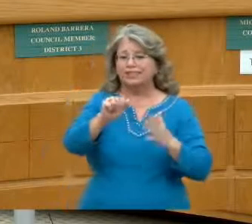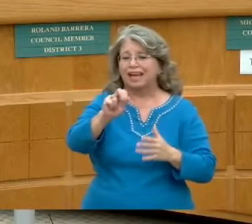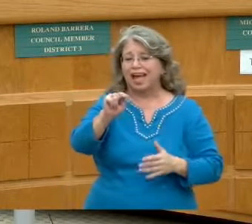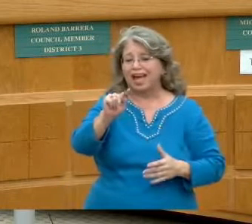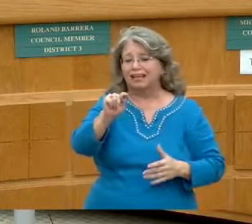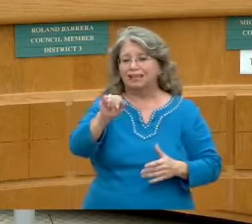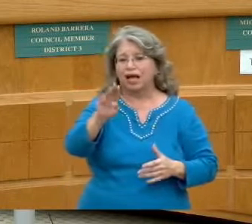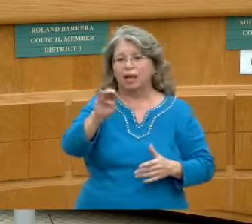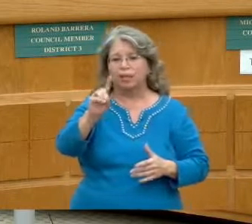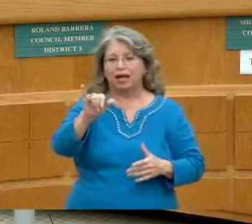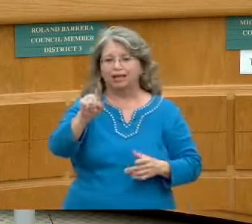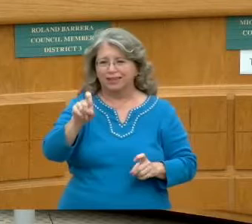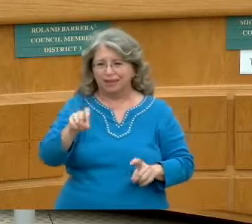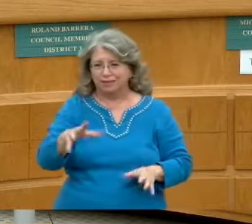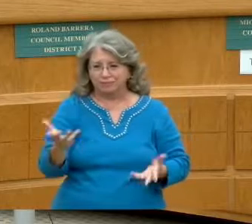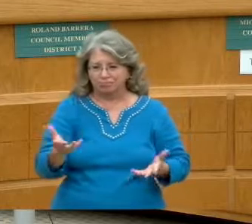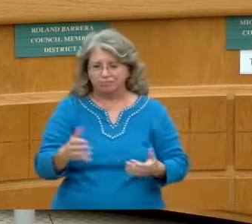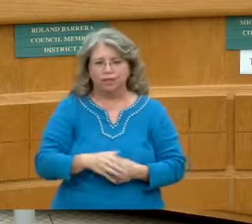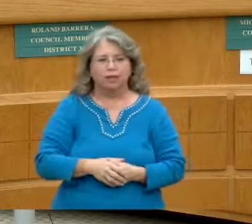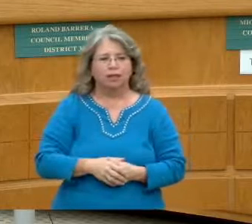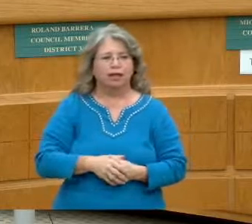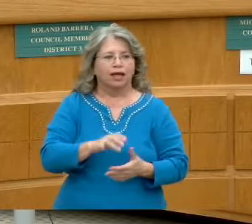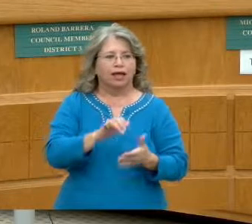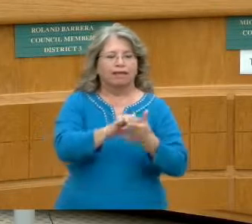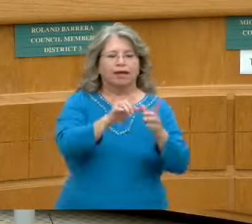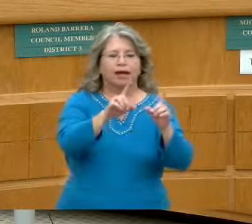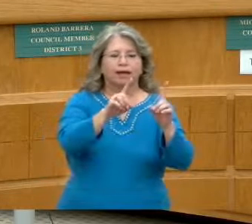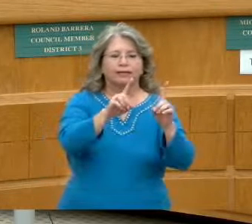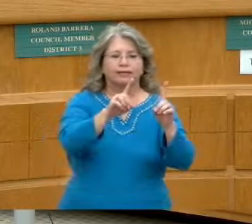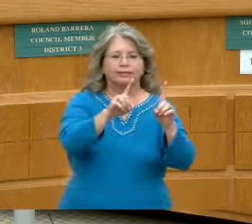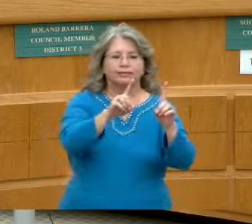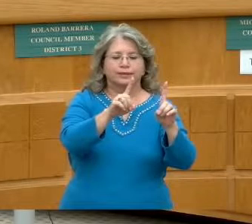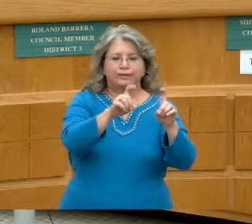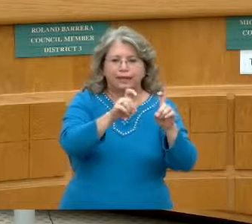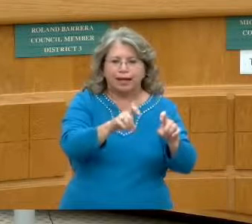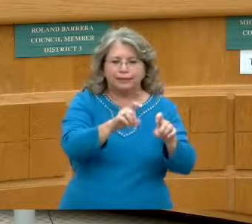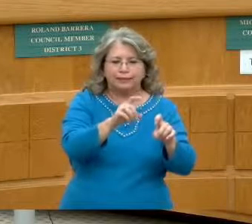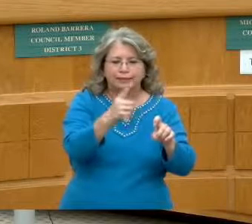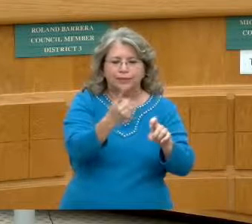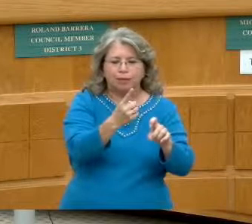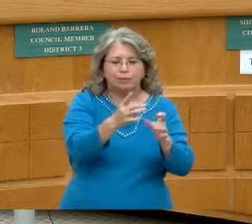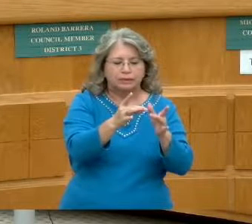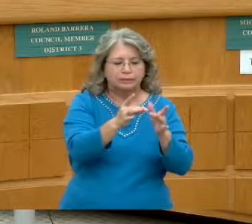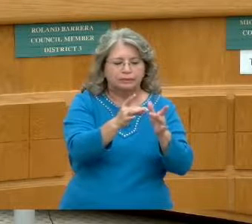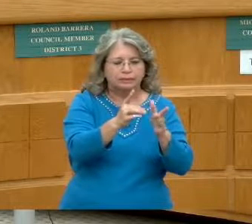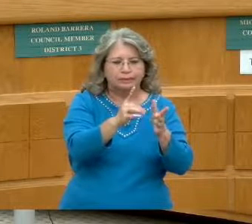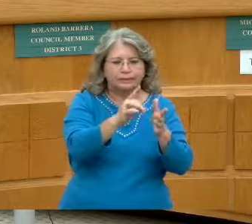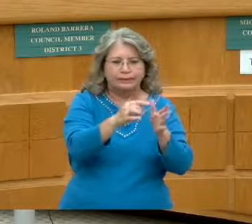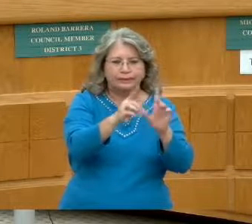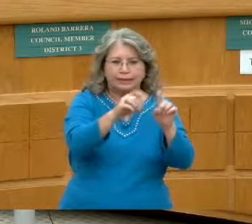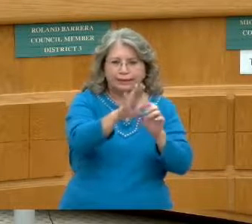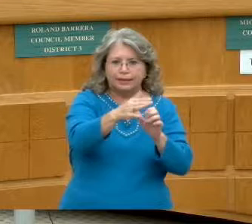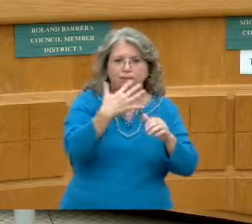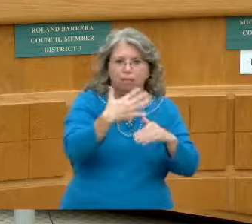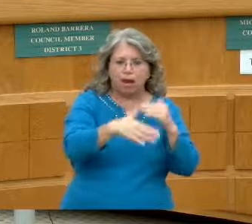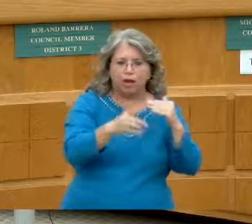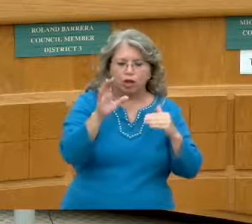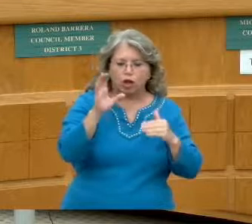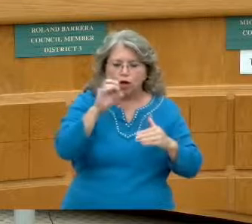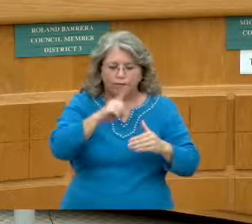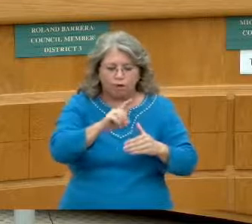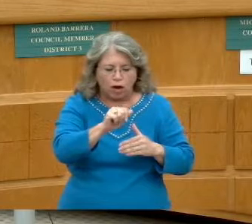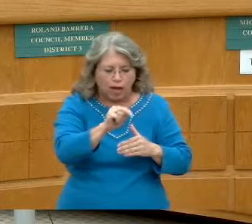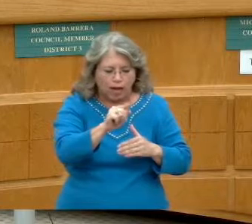test? An antibody test checks a sample of a person's blood and looks for antibodies to COVID-19. A